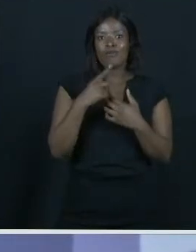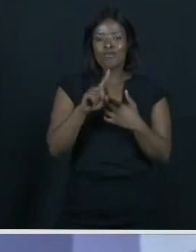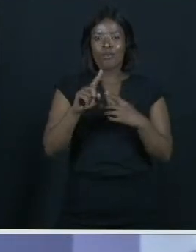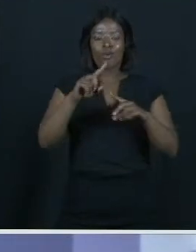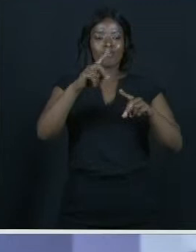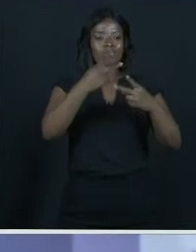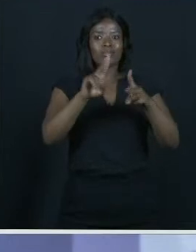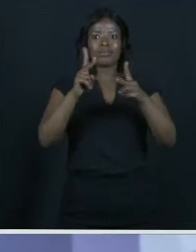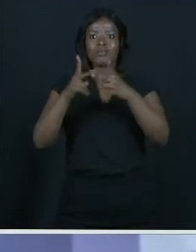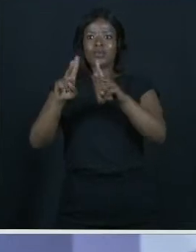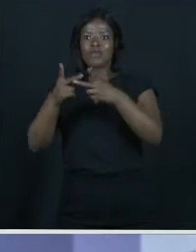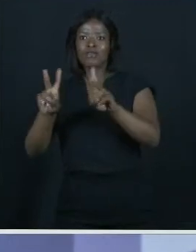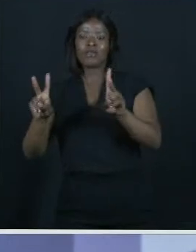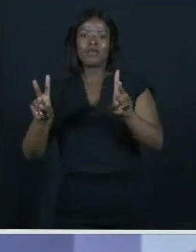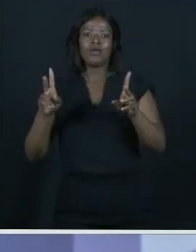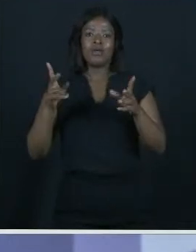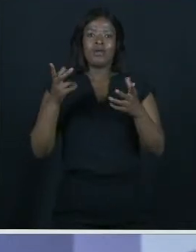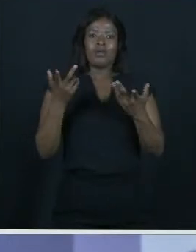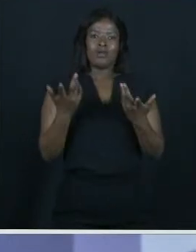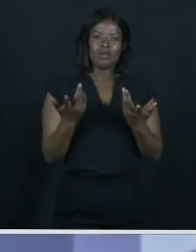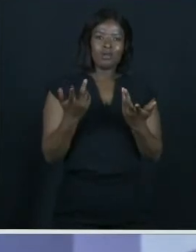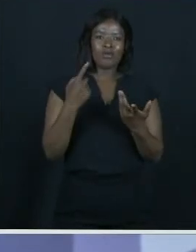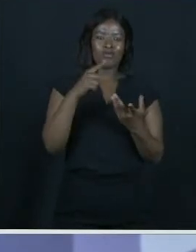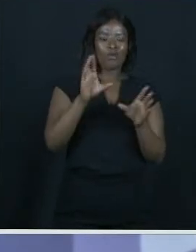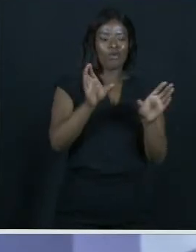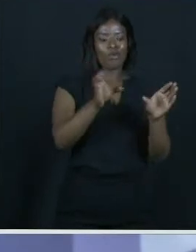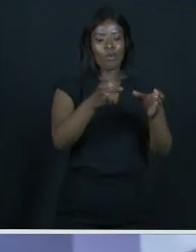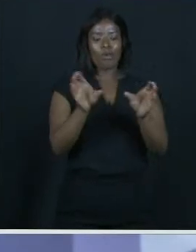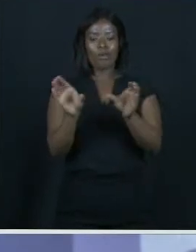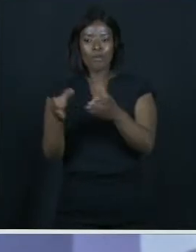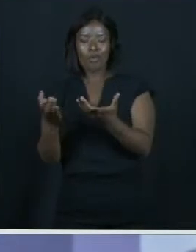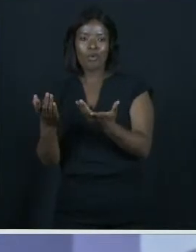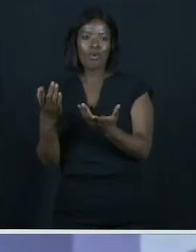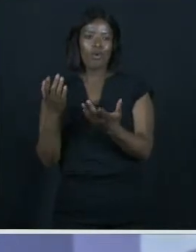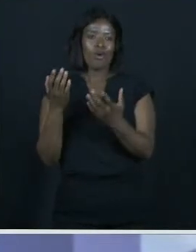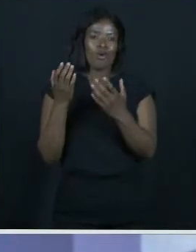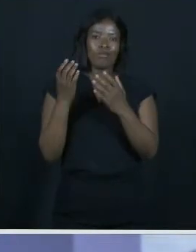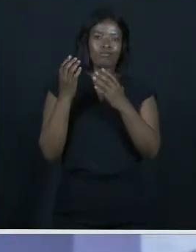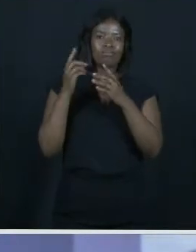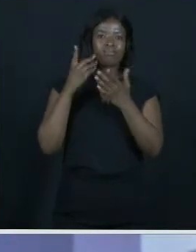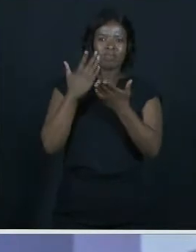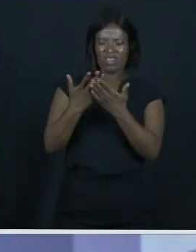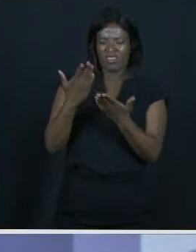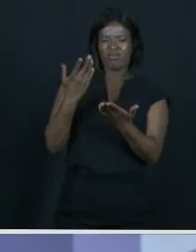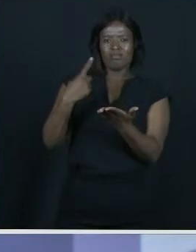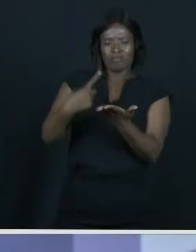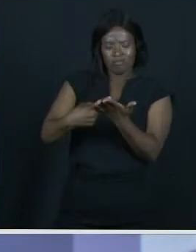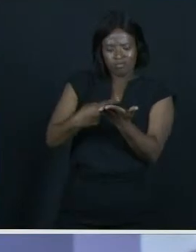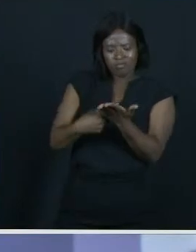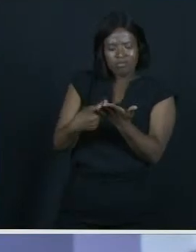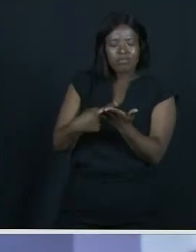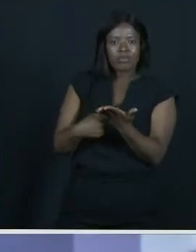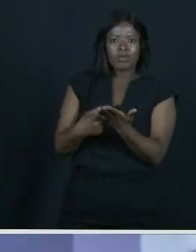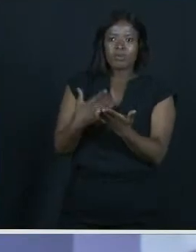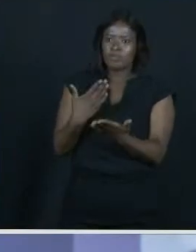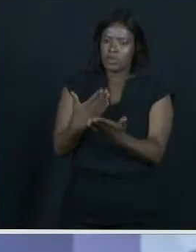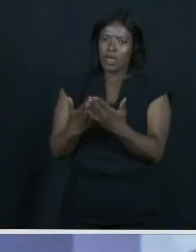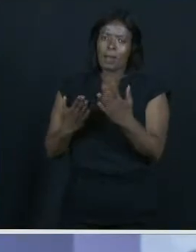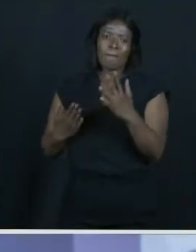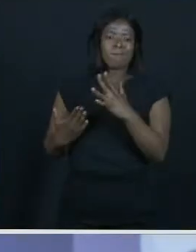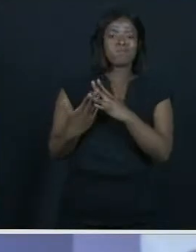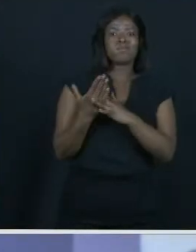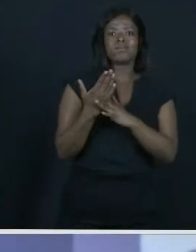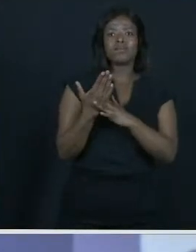diversity and strength in each other's sectors we can challenge the narrative